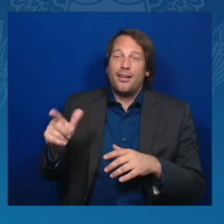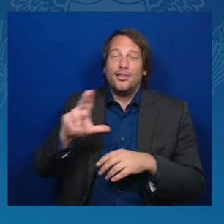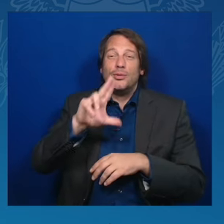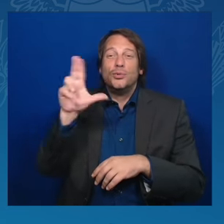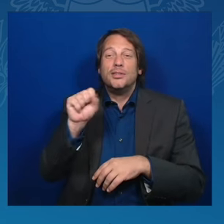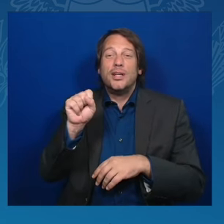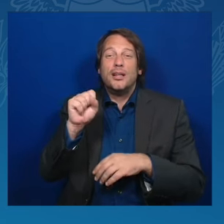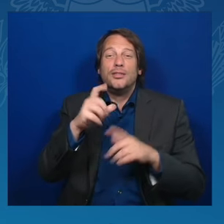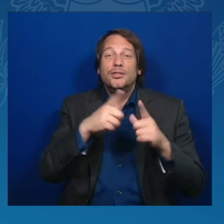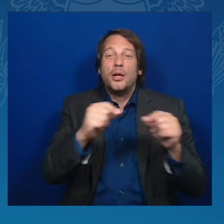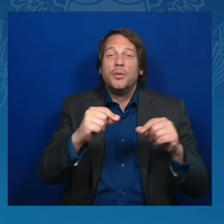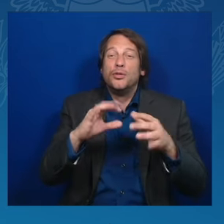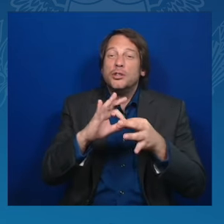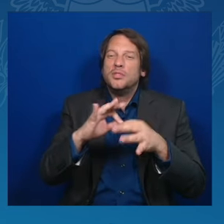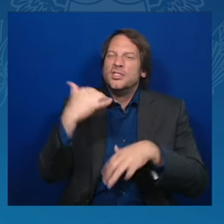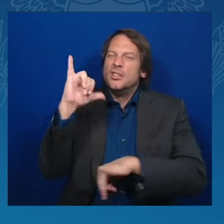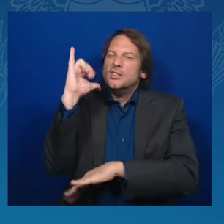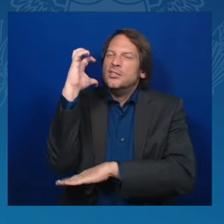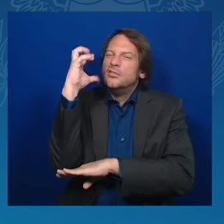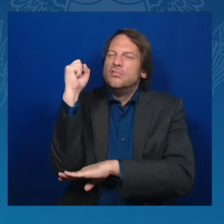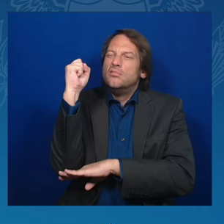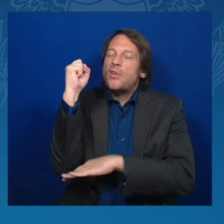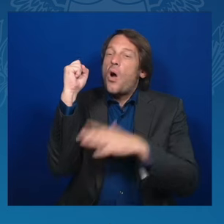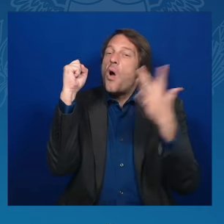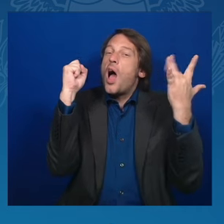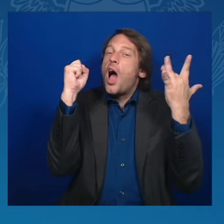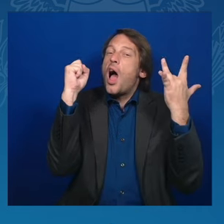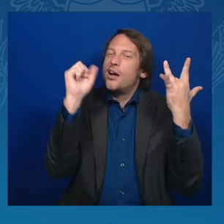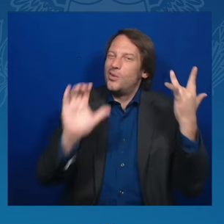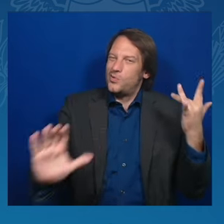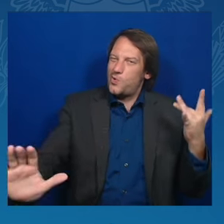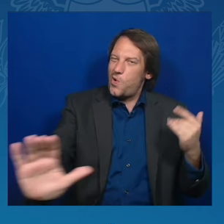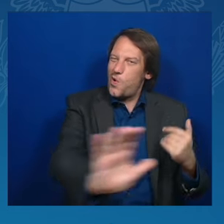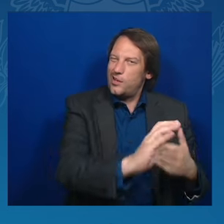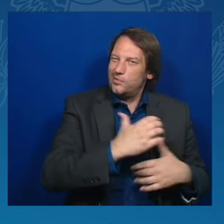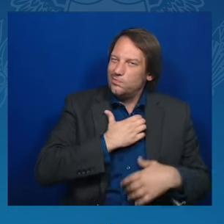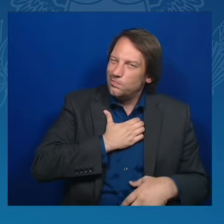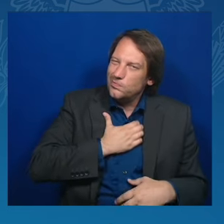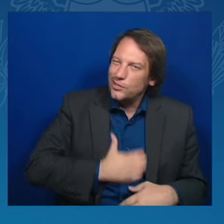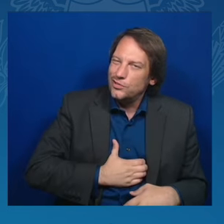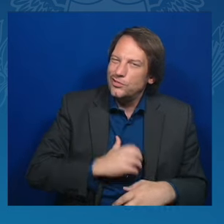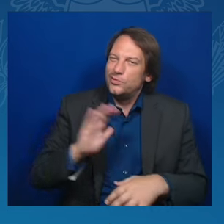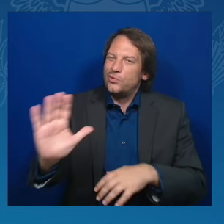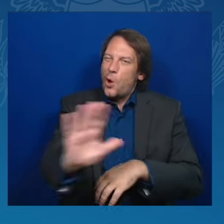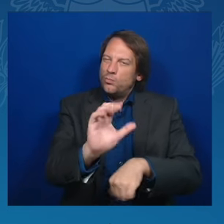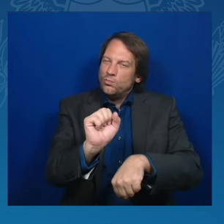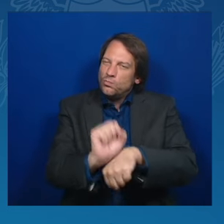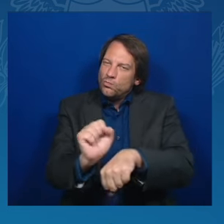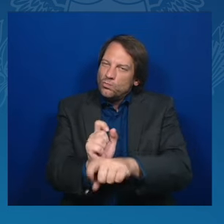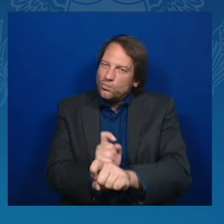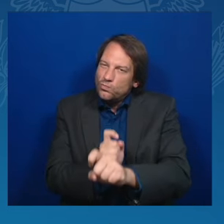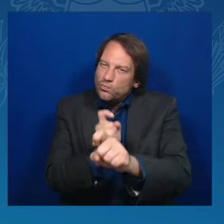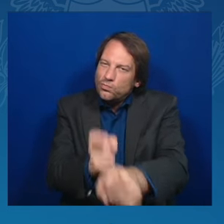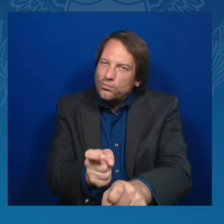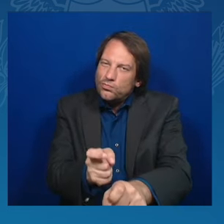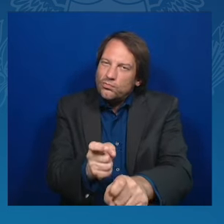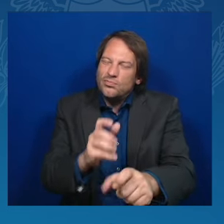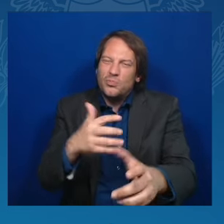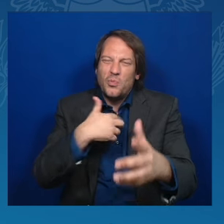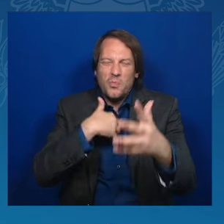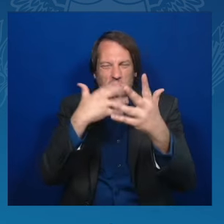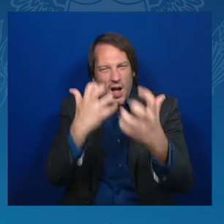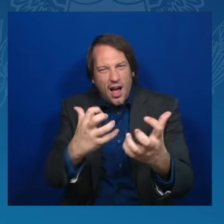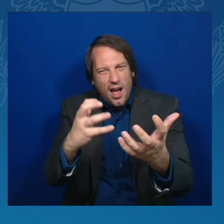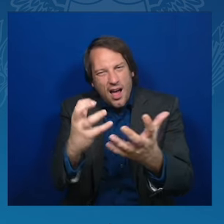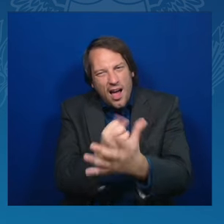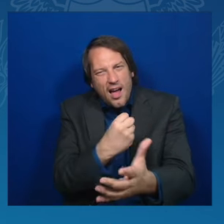contribution. Please allow me to take this opportunity to thank you all once again. May I conclude